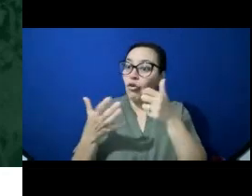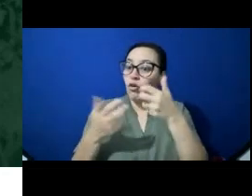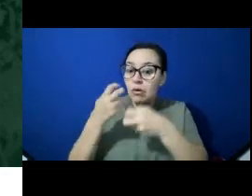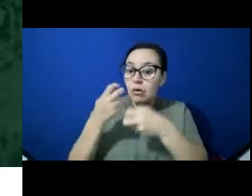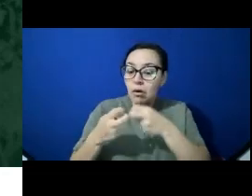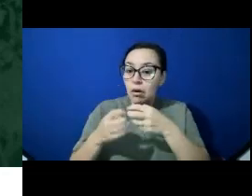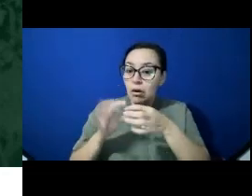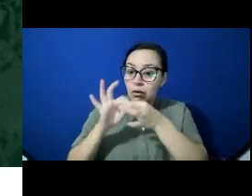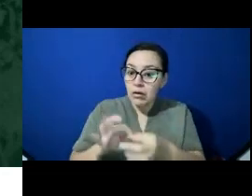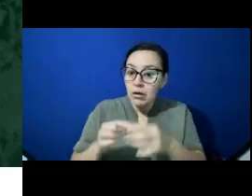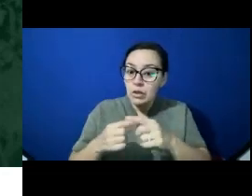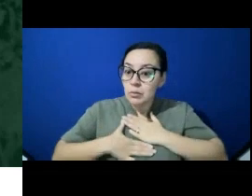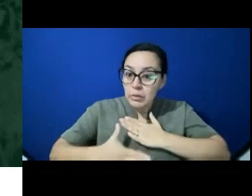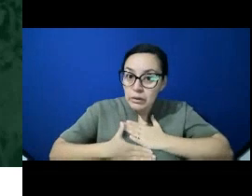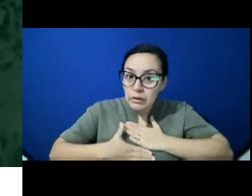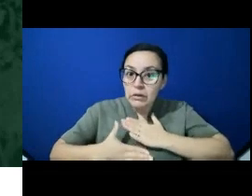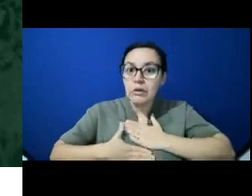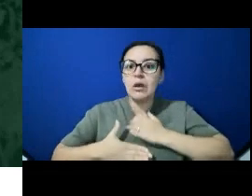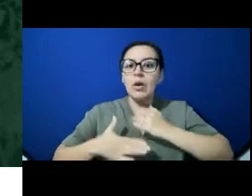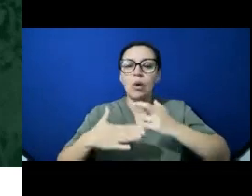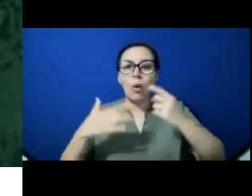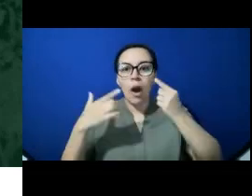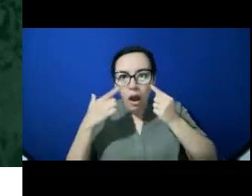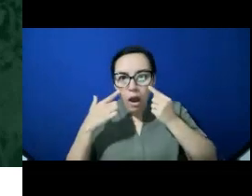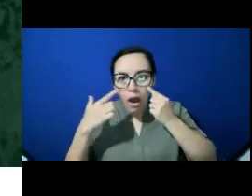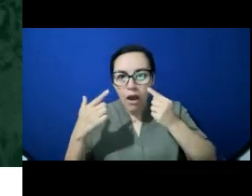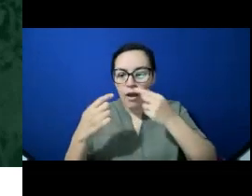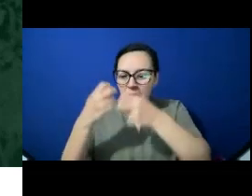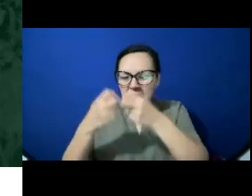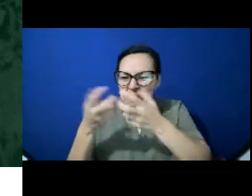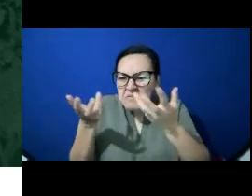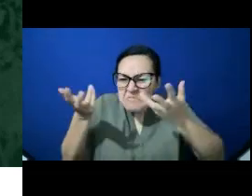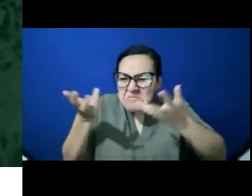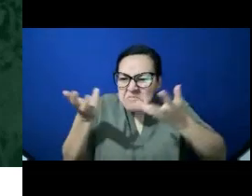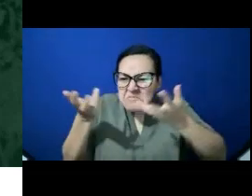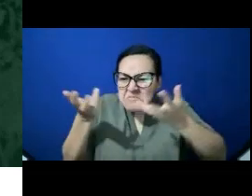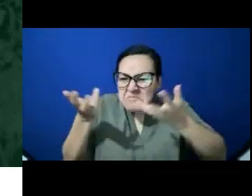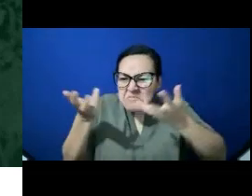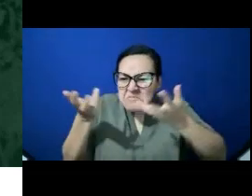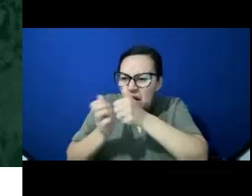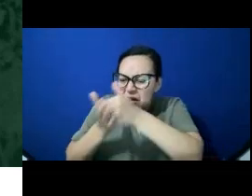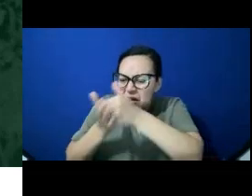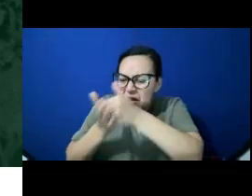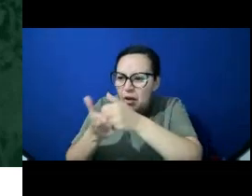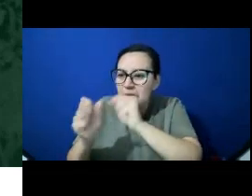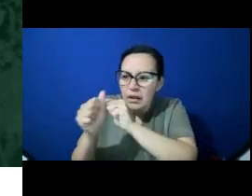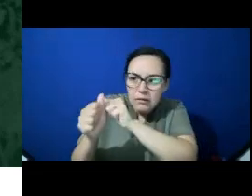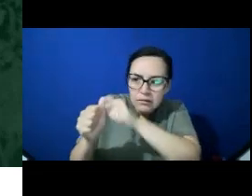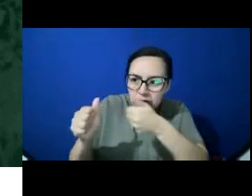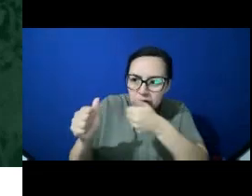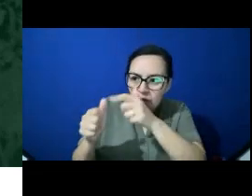of breathing problems or eye problems could come from this and how to prevent